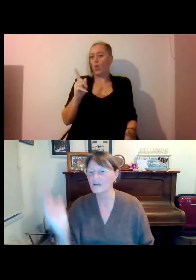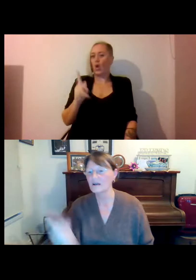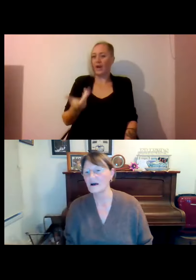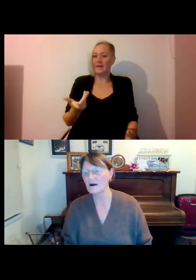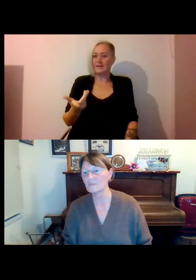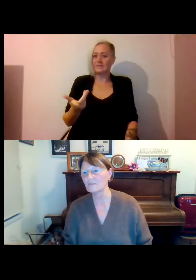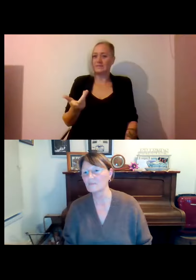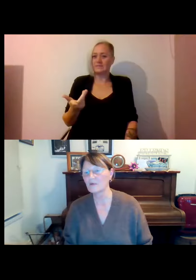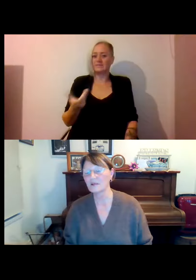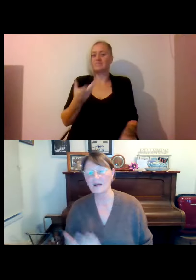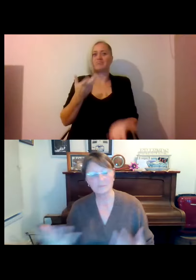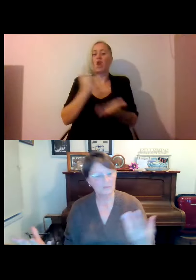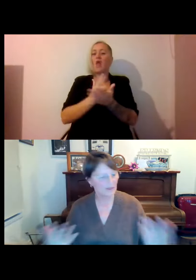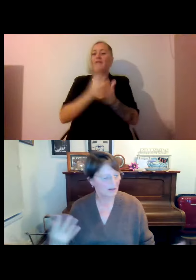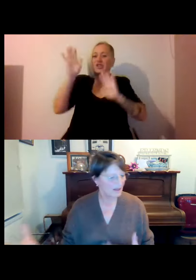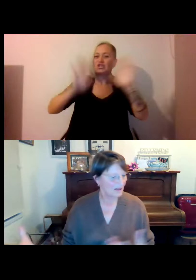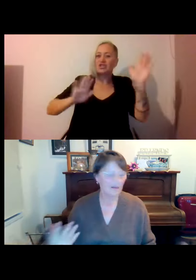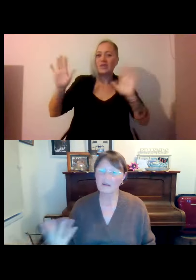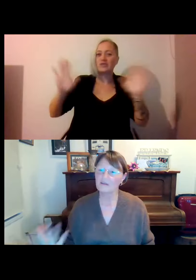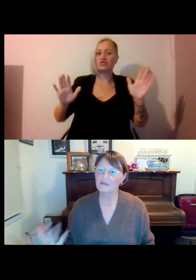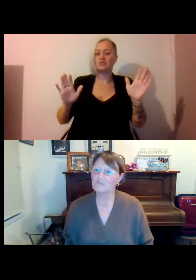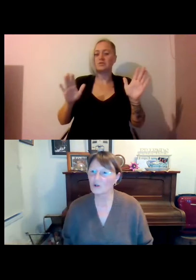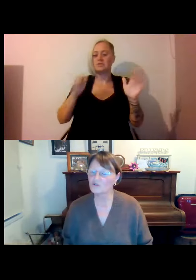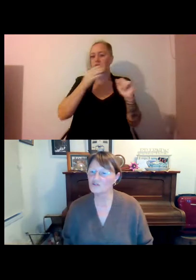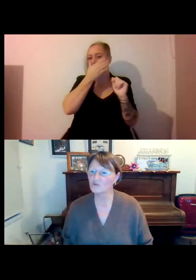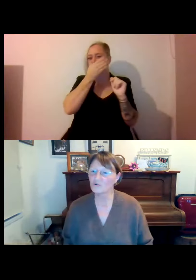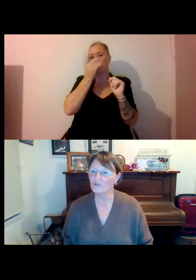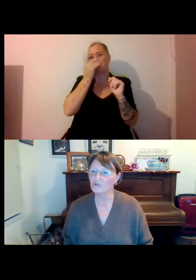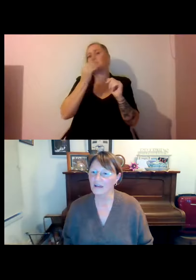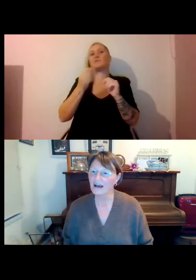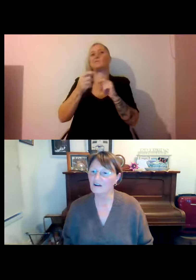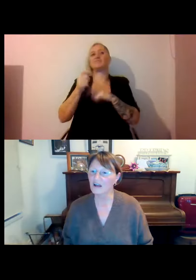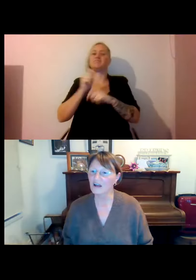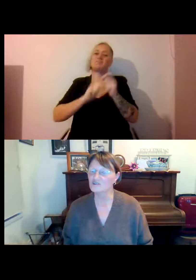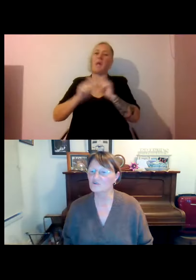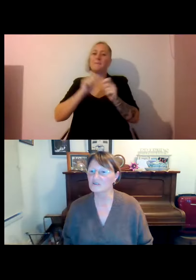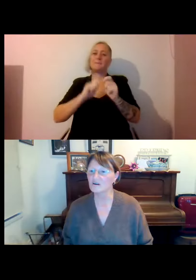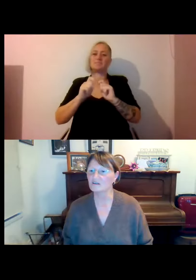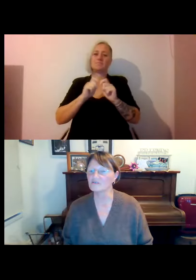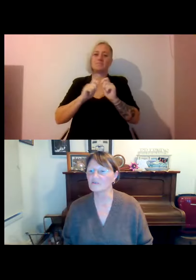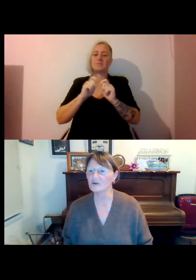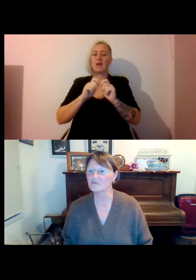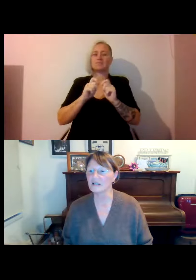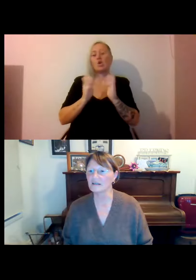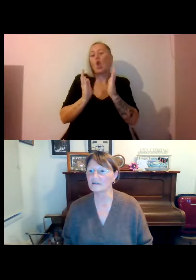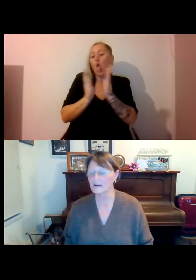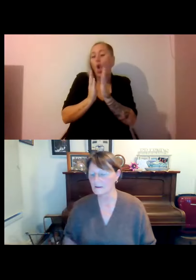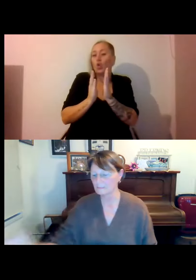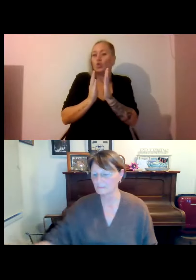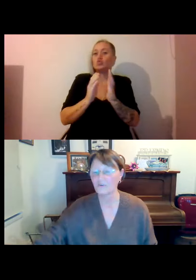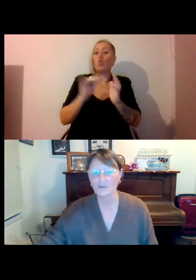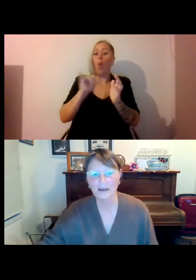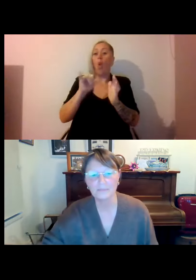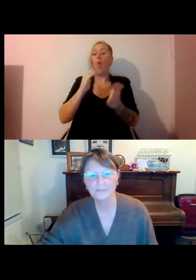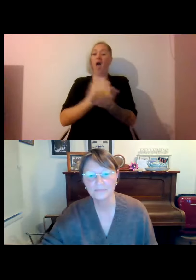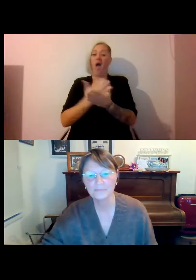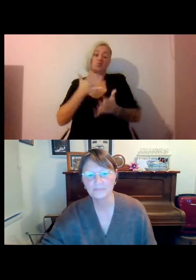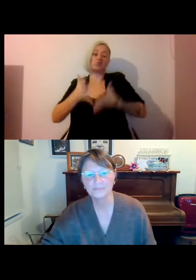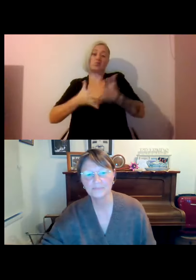all, they become close to, or they are actual signs from the AUSLAN